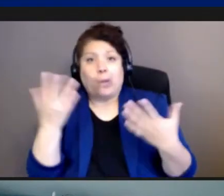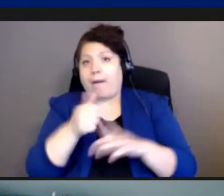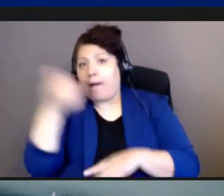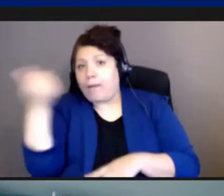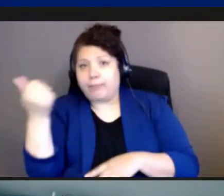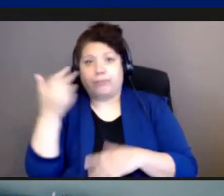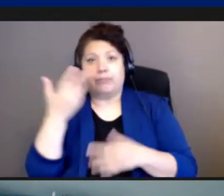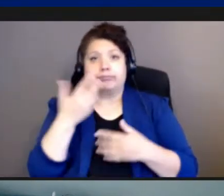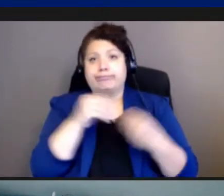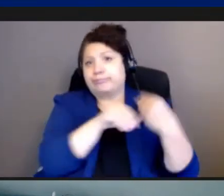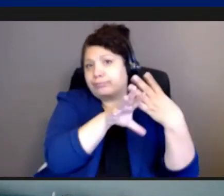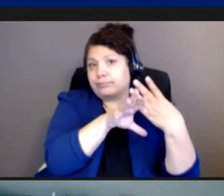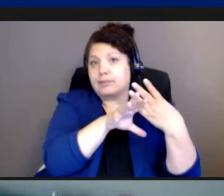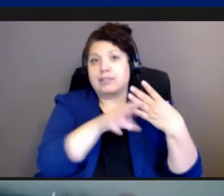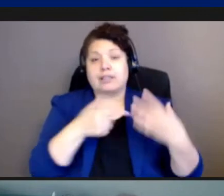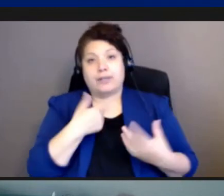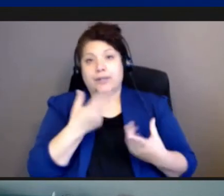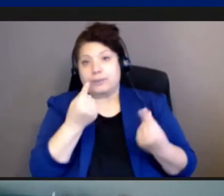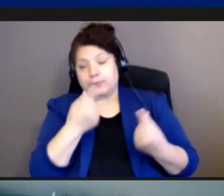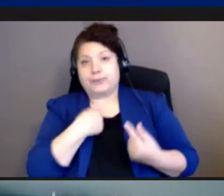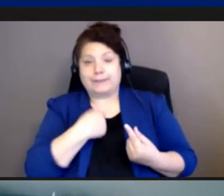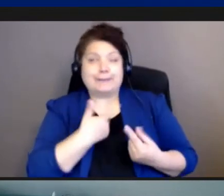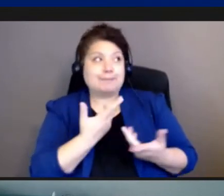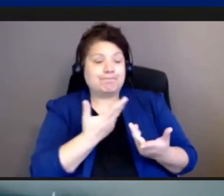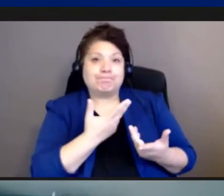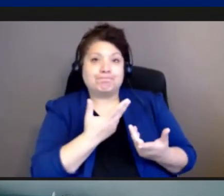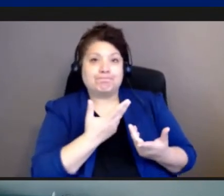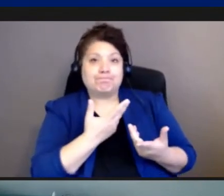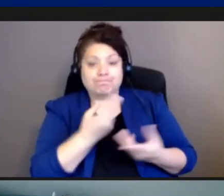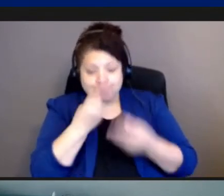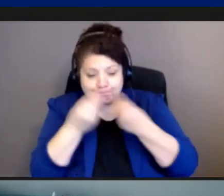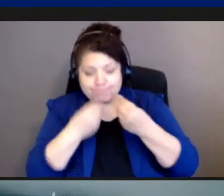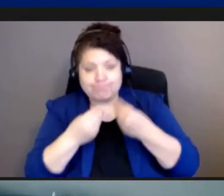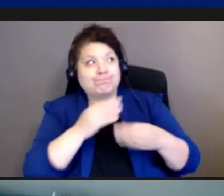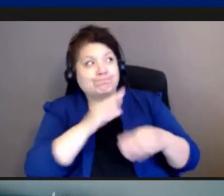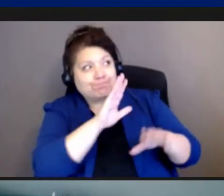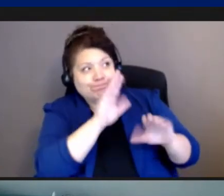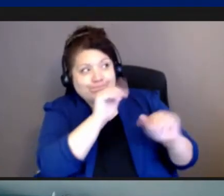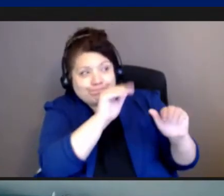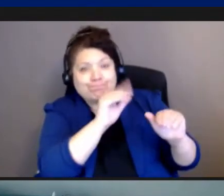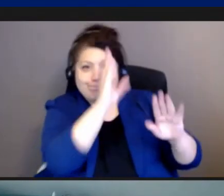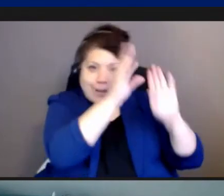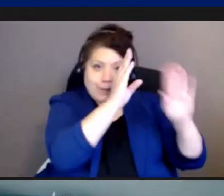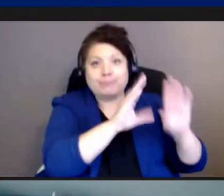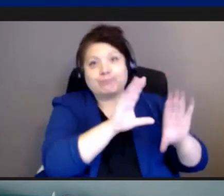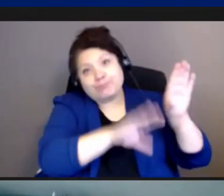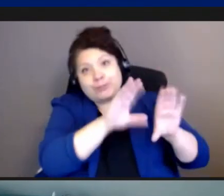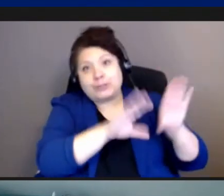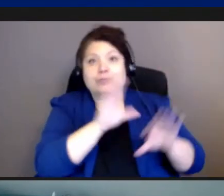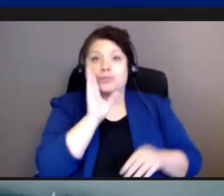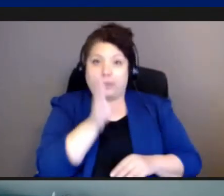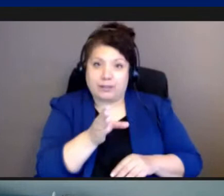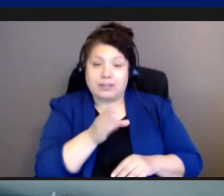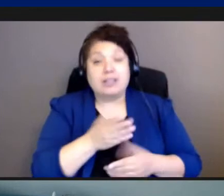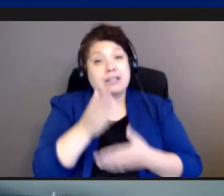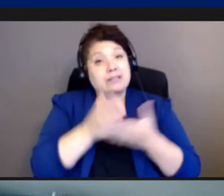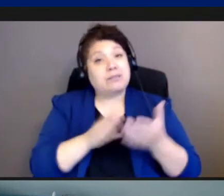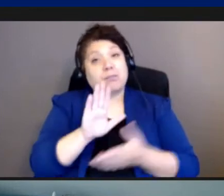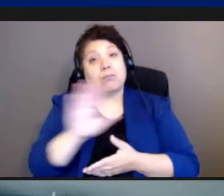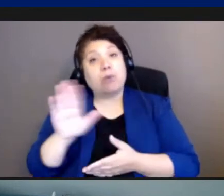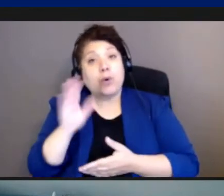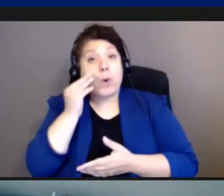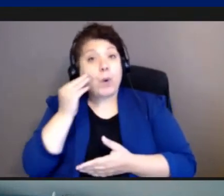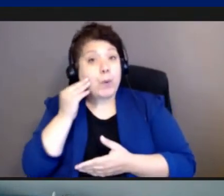be the safest from a transmission perspective. I know others where the members of the household